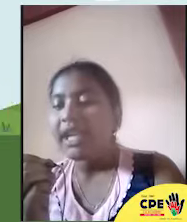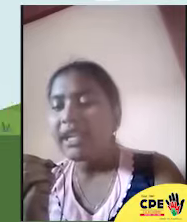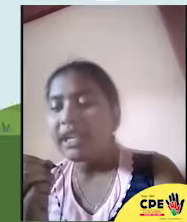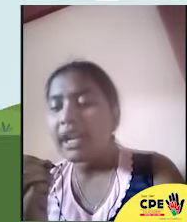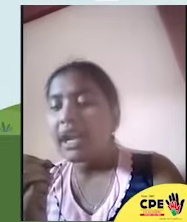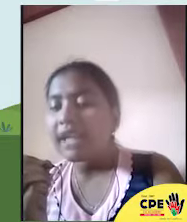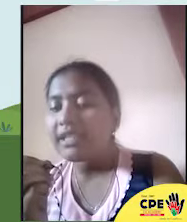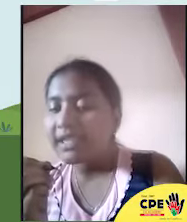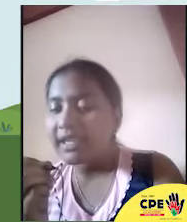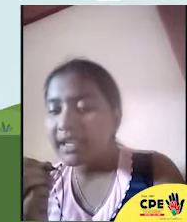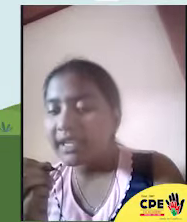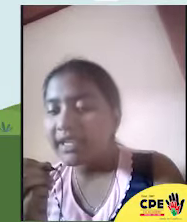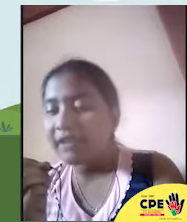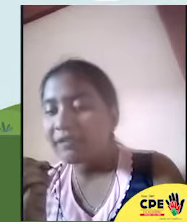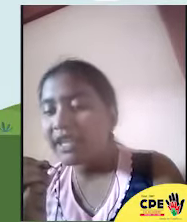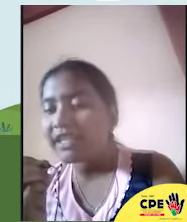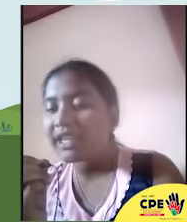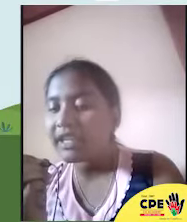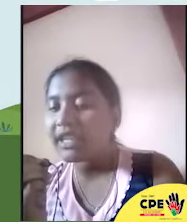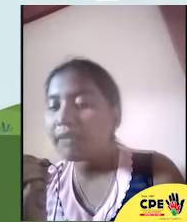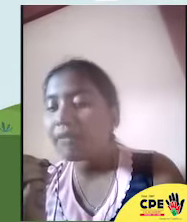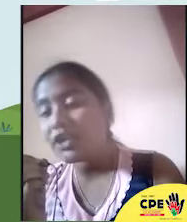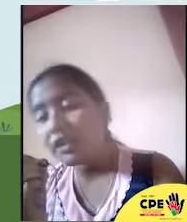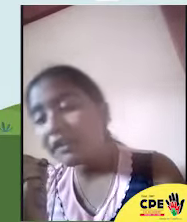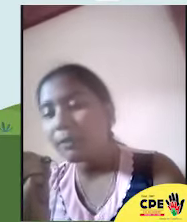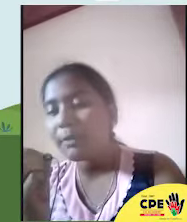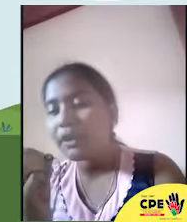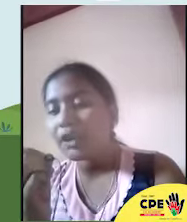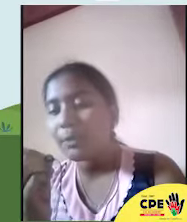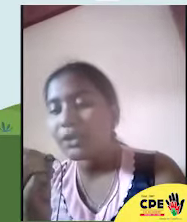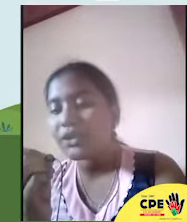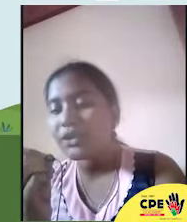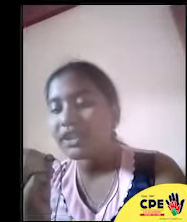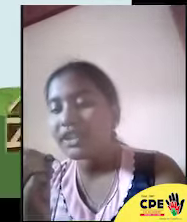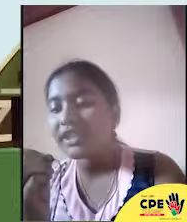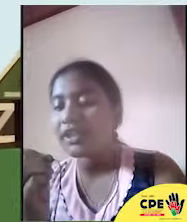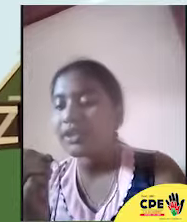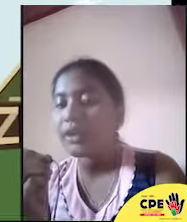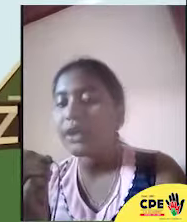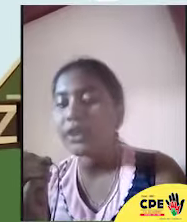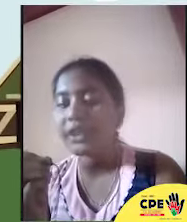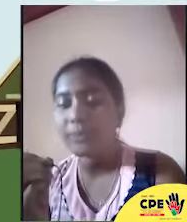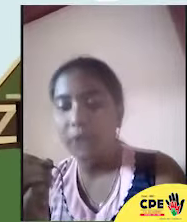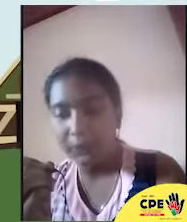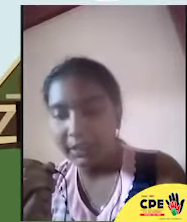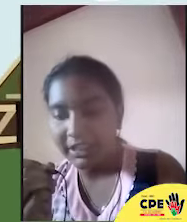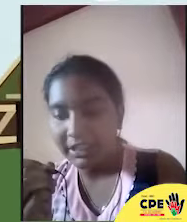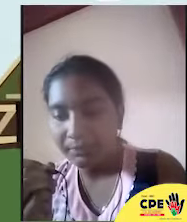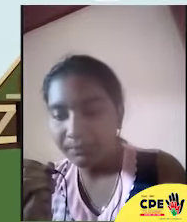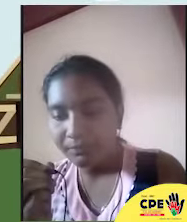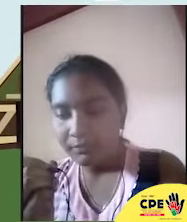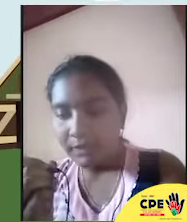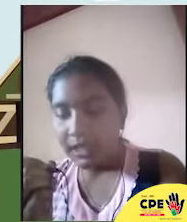In India, other sectors have failed generating much of employment opportunities the growing working